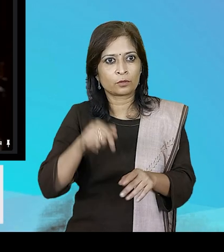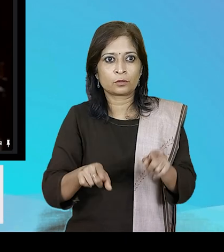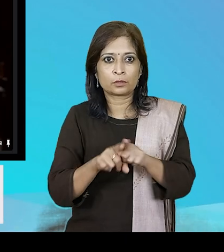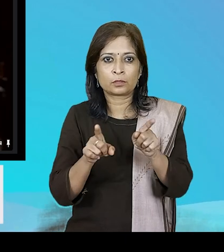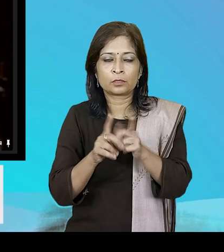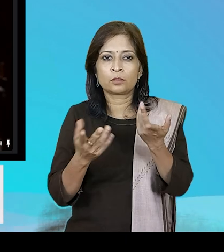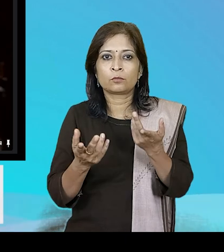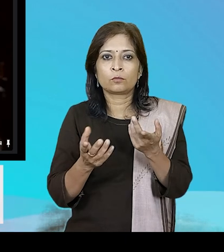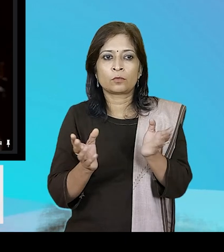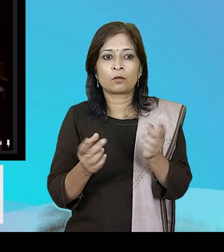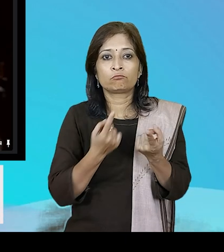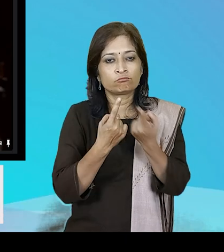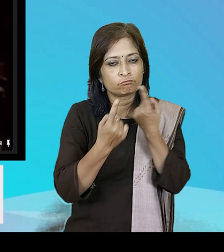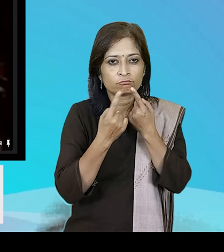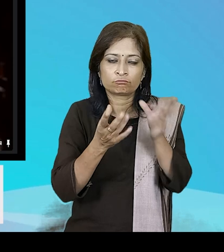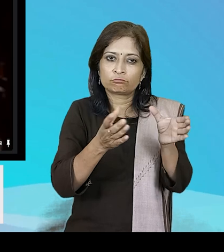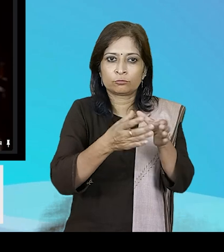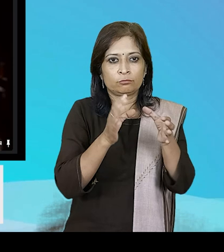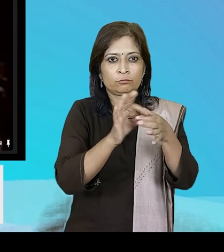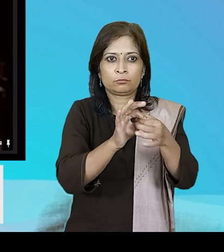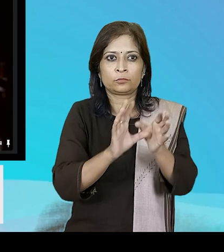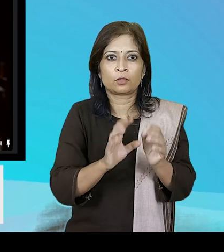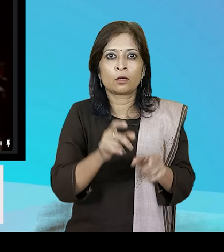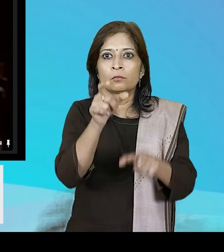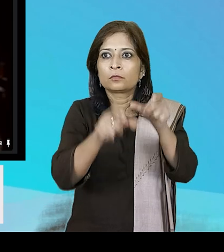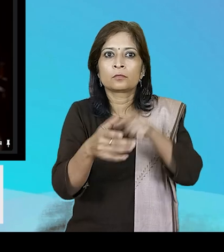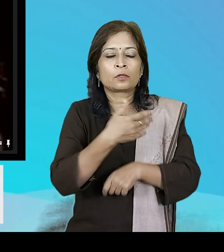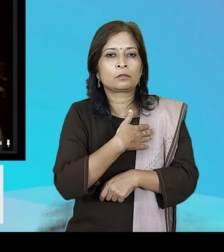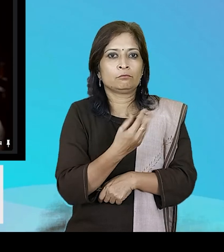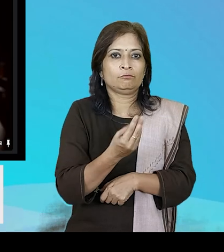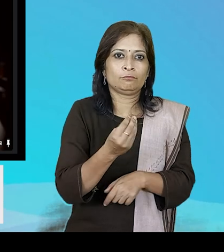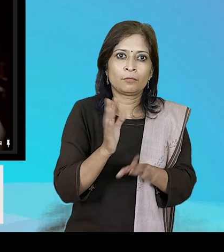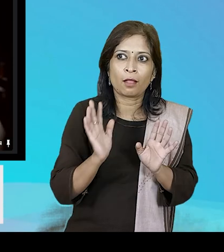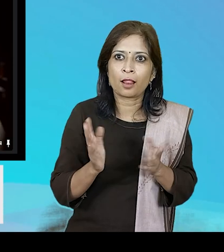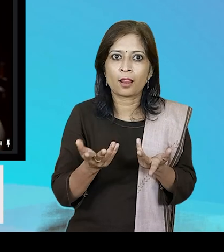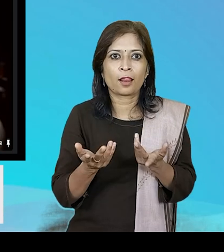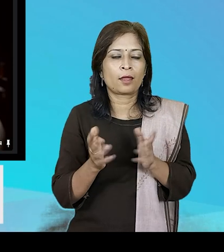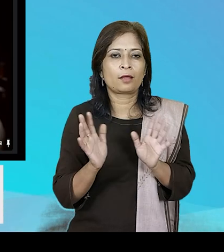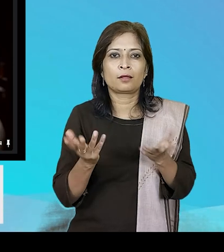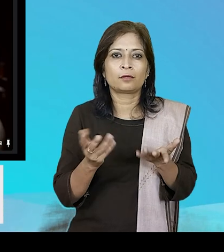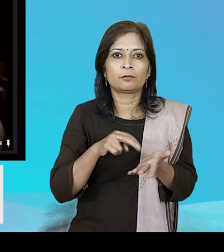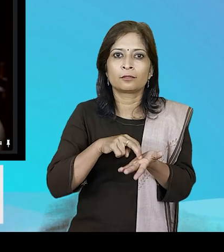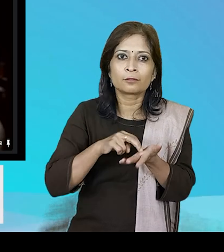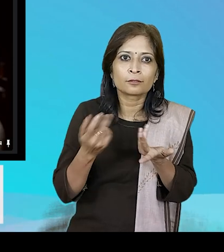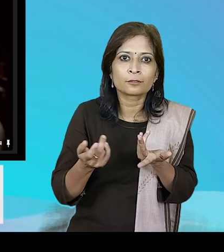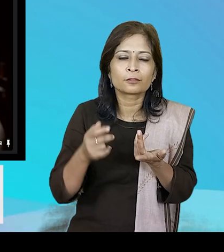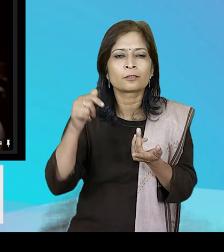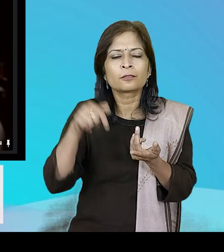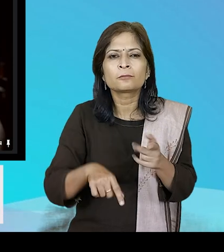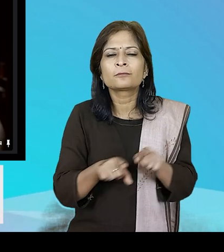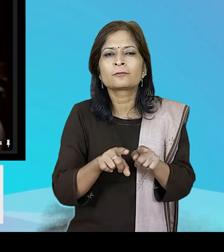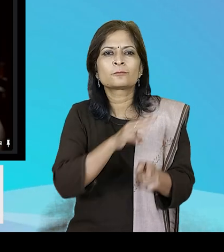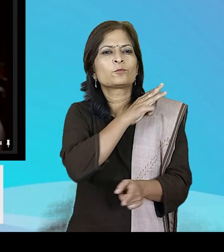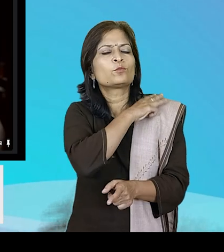police involvement in this verification. So Right. people usually freak out. So I would want to know